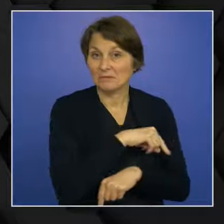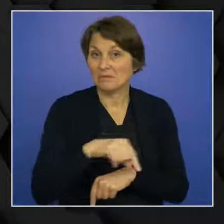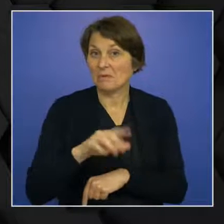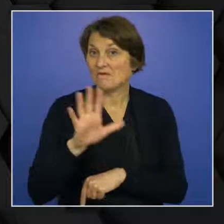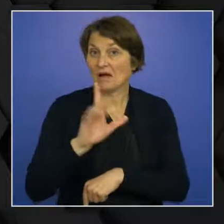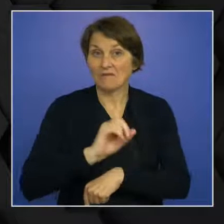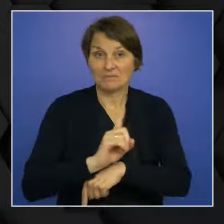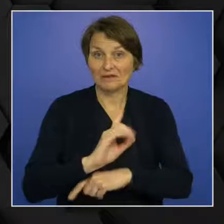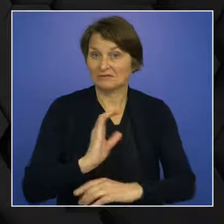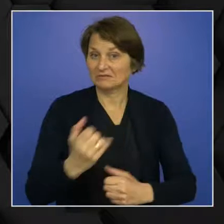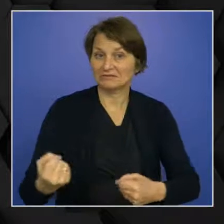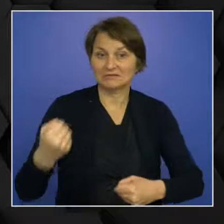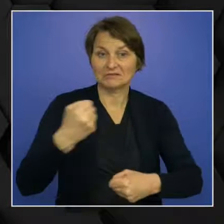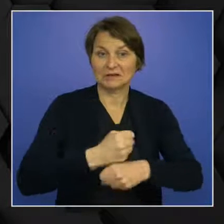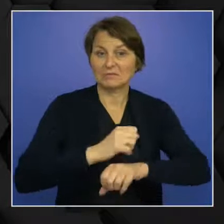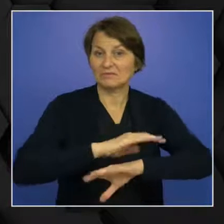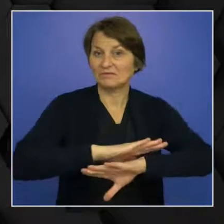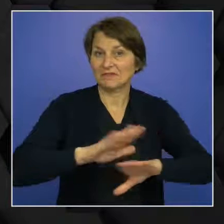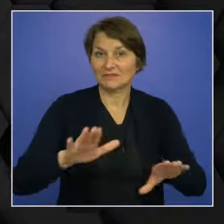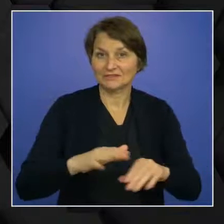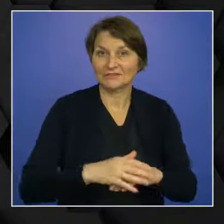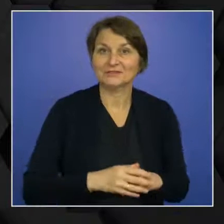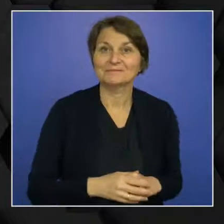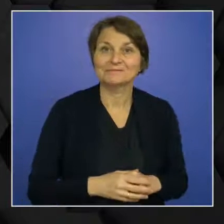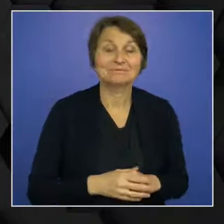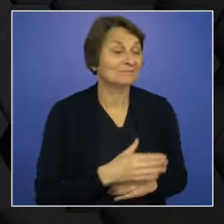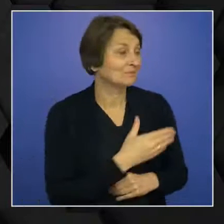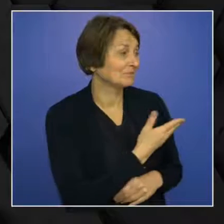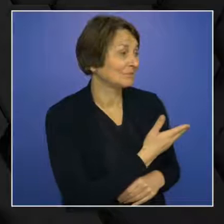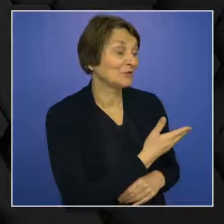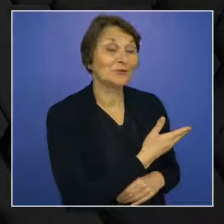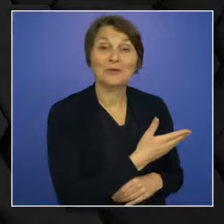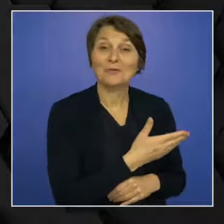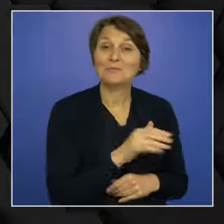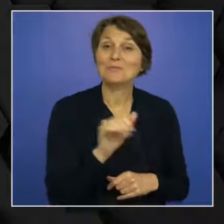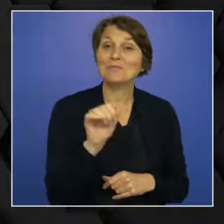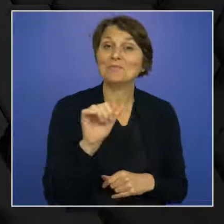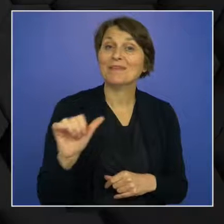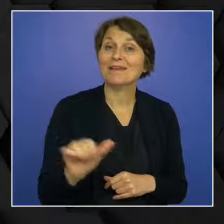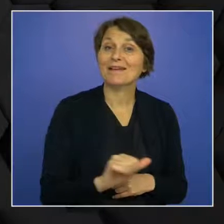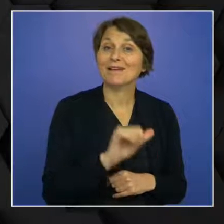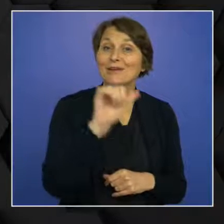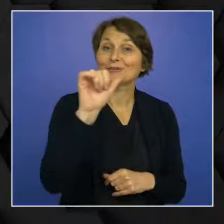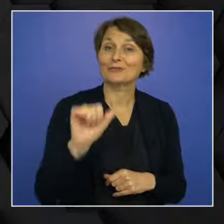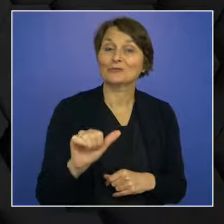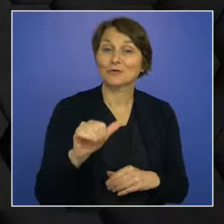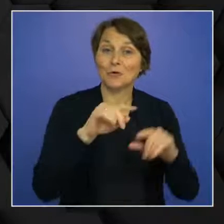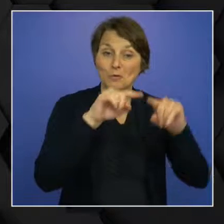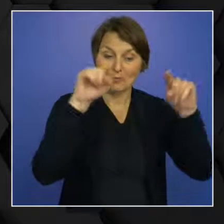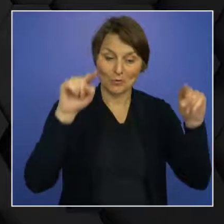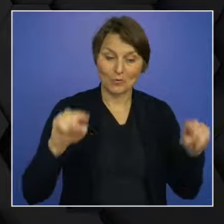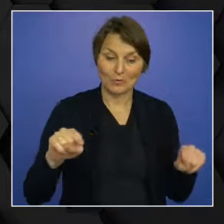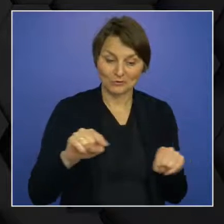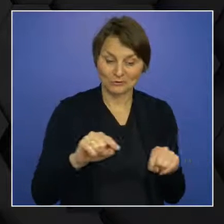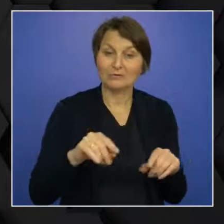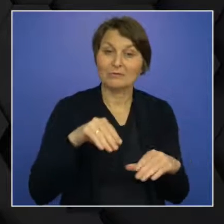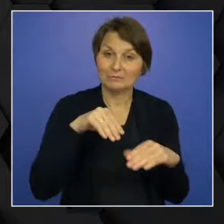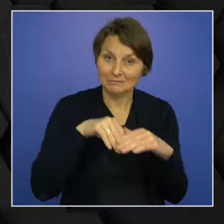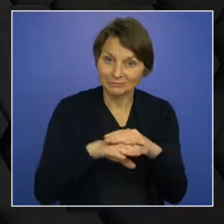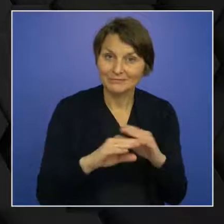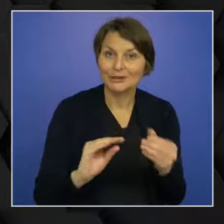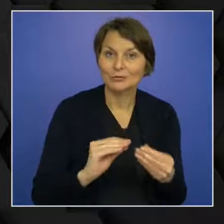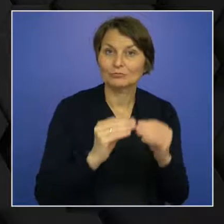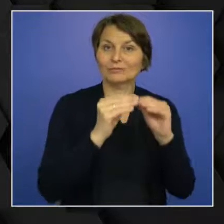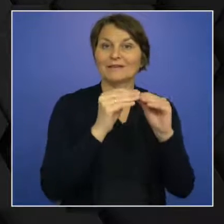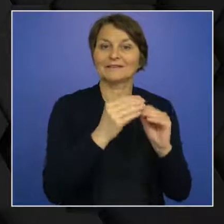set this one up. So here we are in the Azure portal. You need to have Azure subscription. You can click create